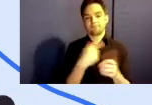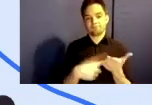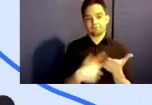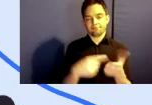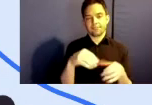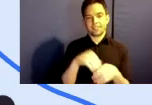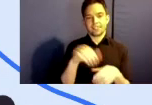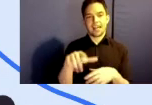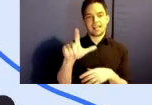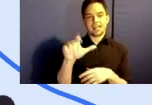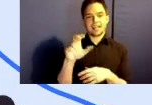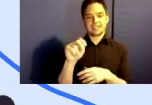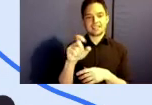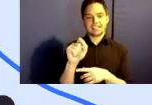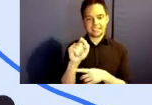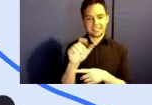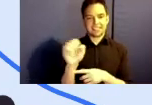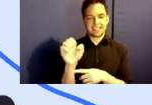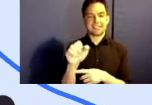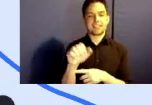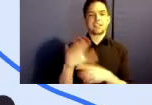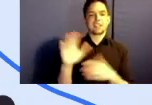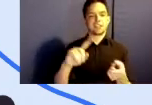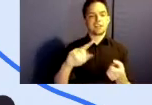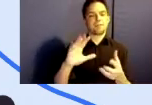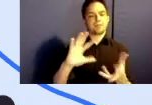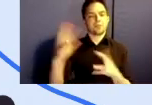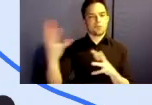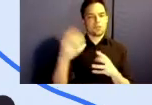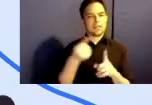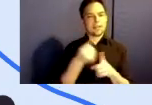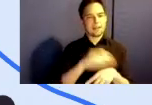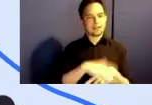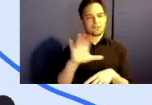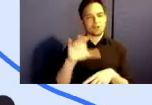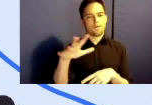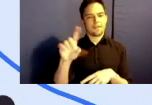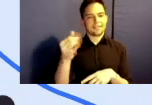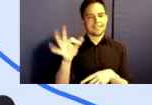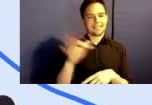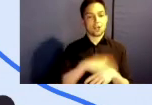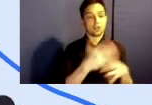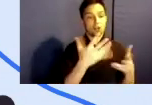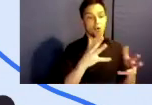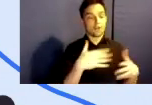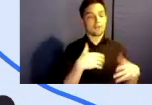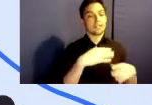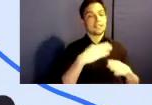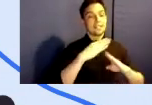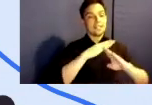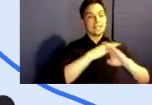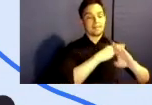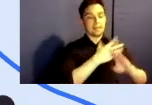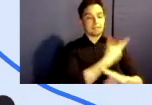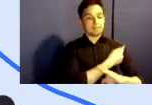is very important, is the distorting impact of COVID-19 on existing vaccine and immunization efforts in